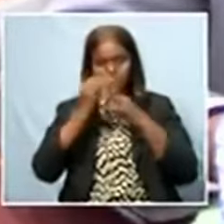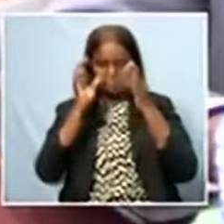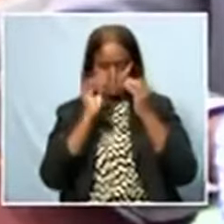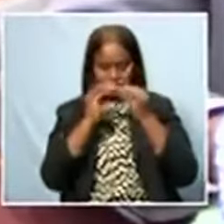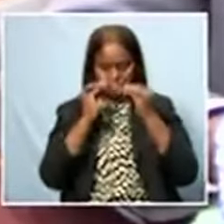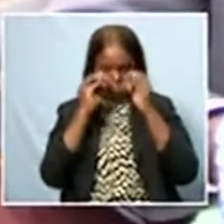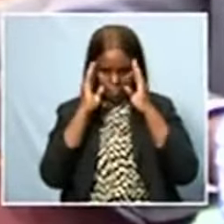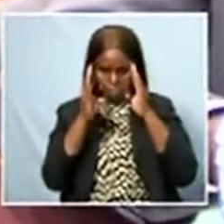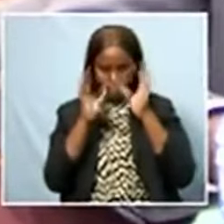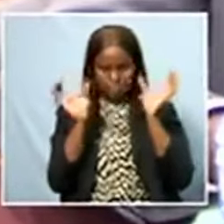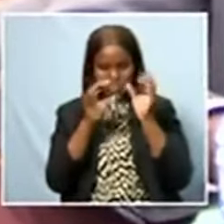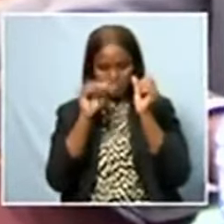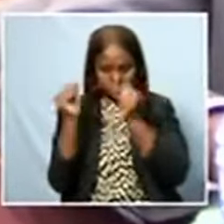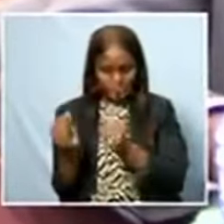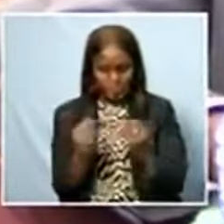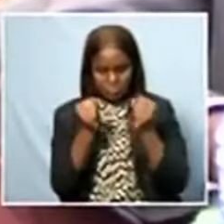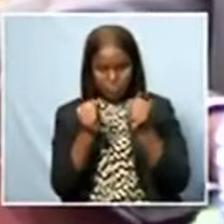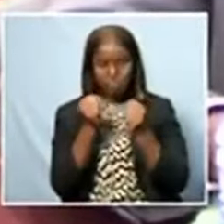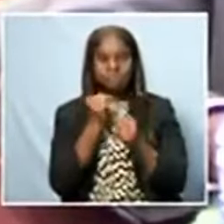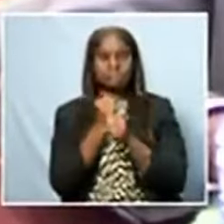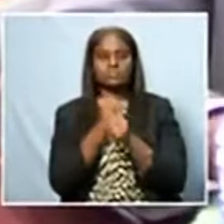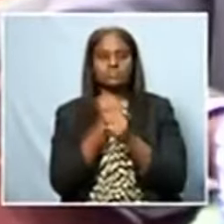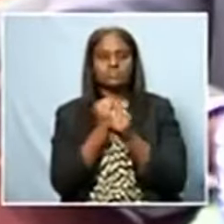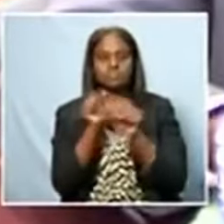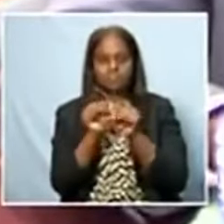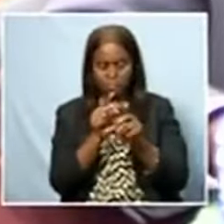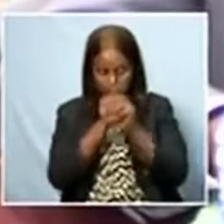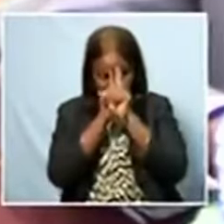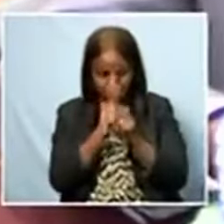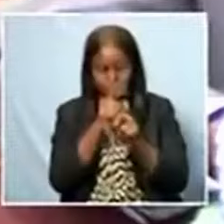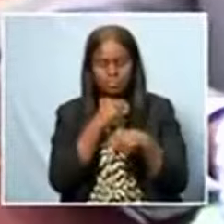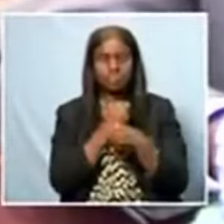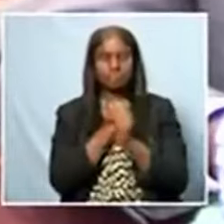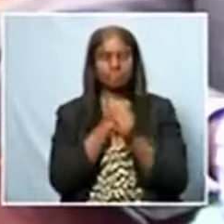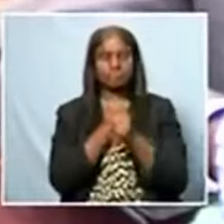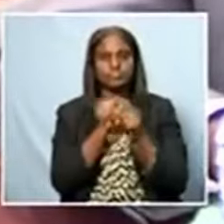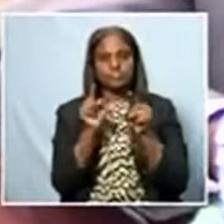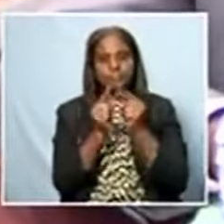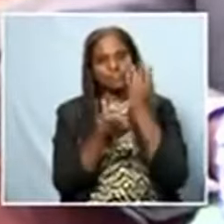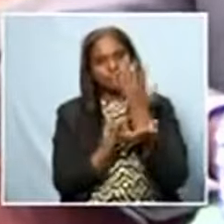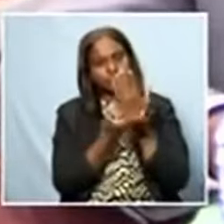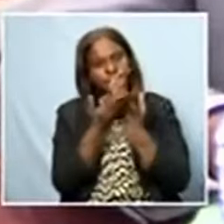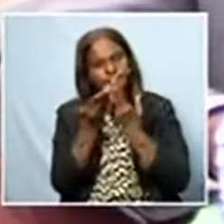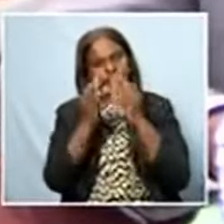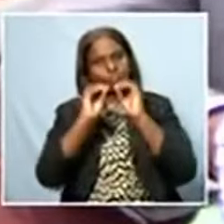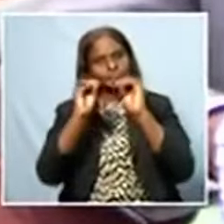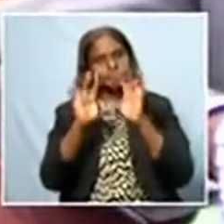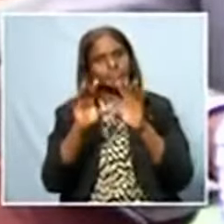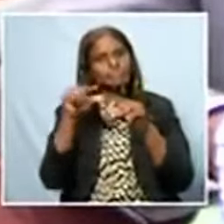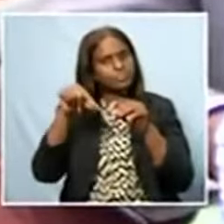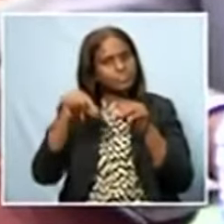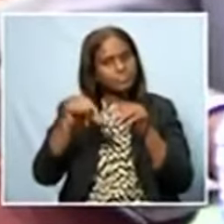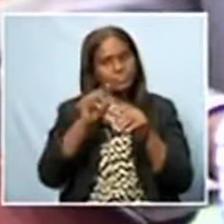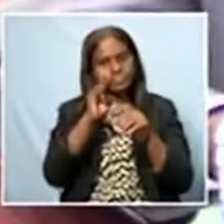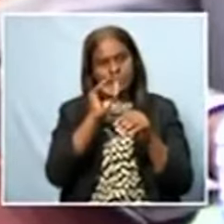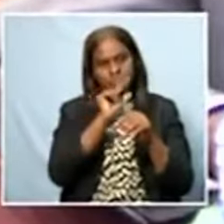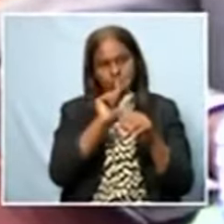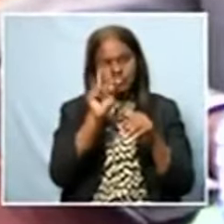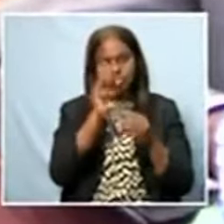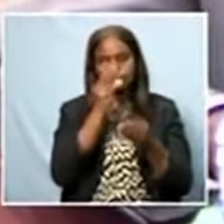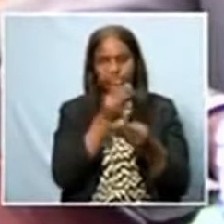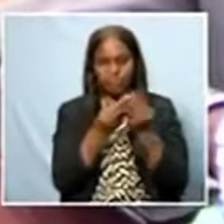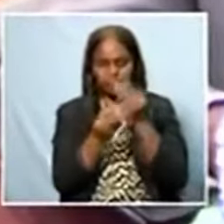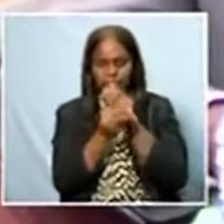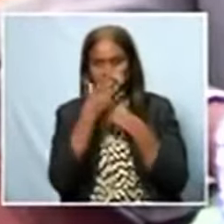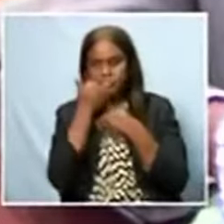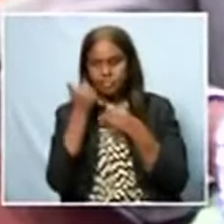council will strengthen oversight and decision making. Improved quality of teaching. The bill will contribute to